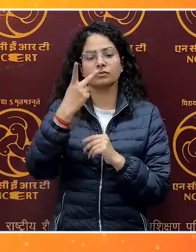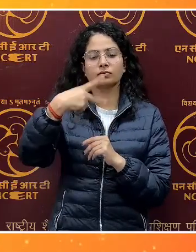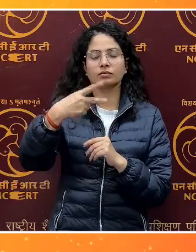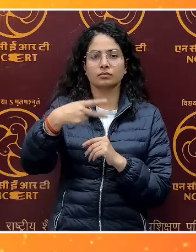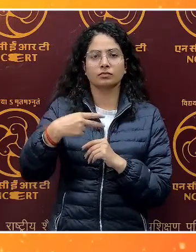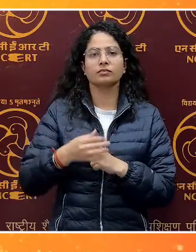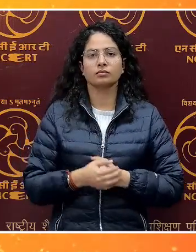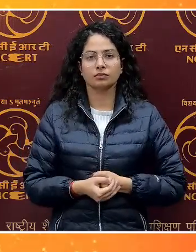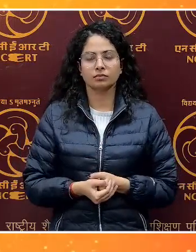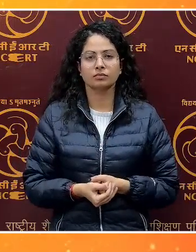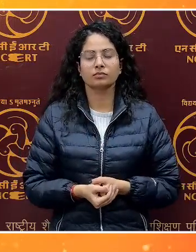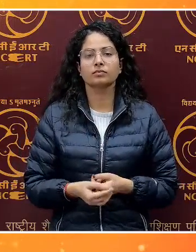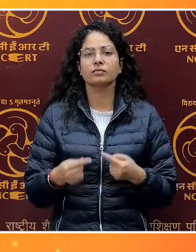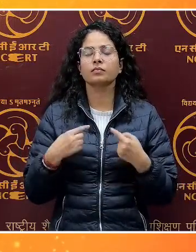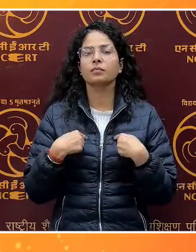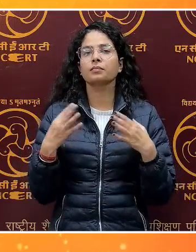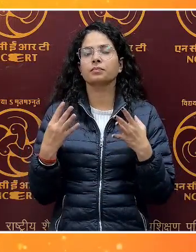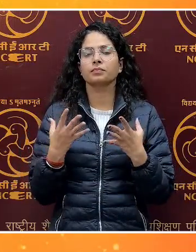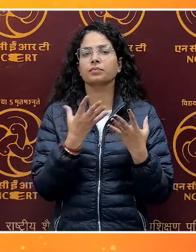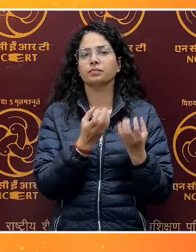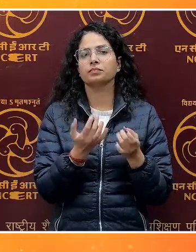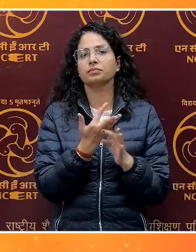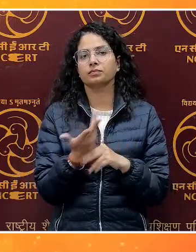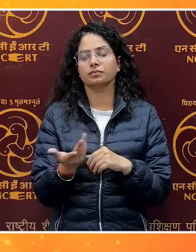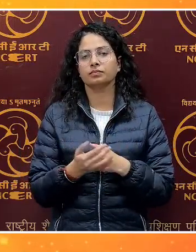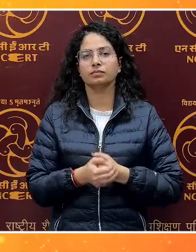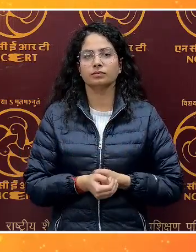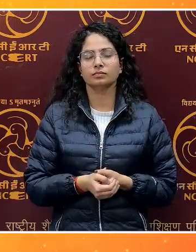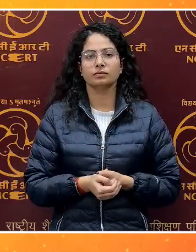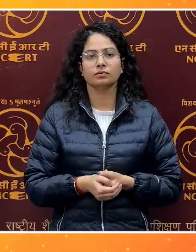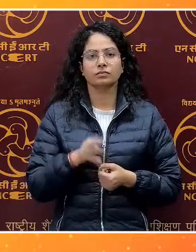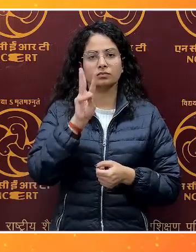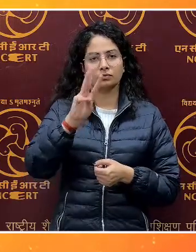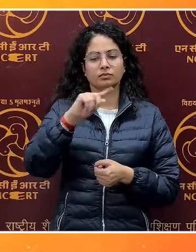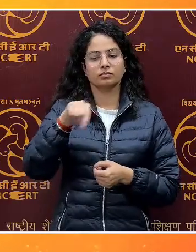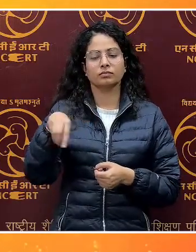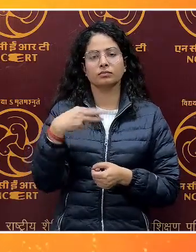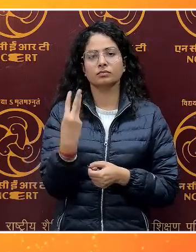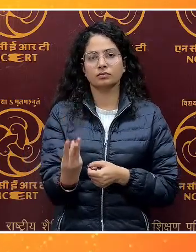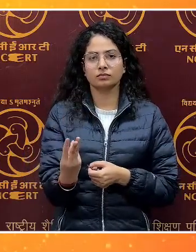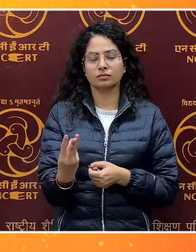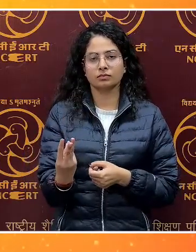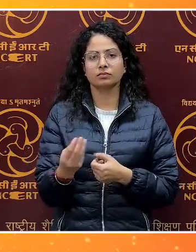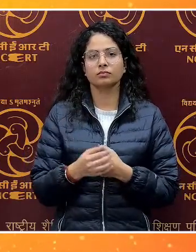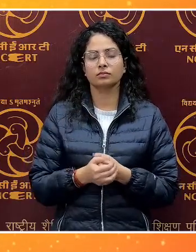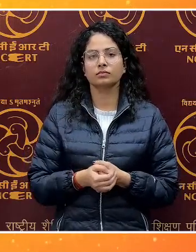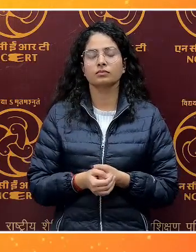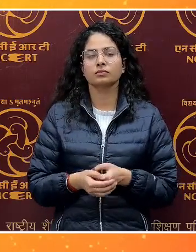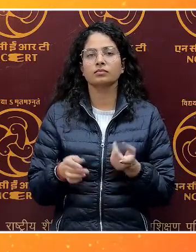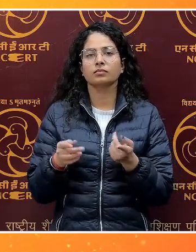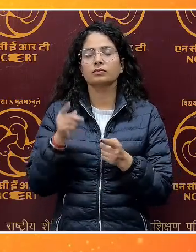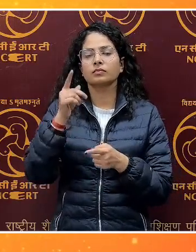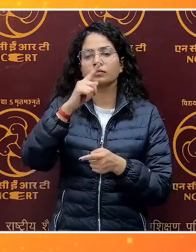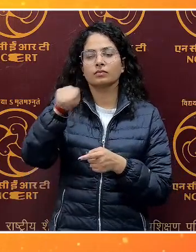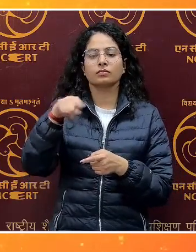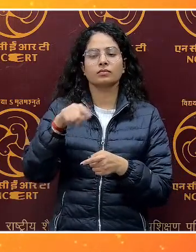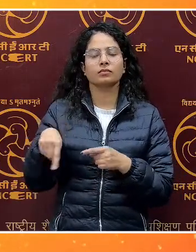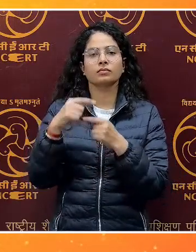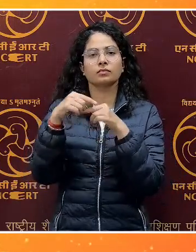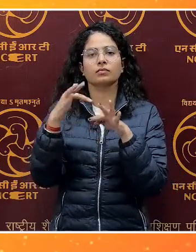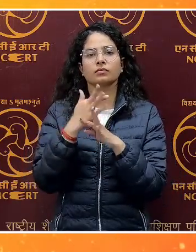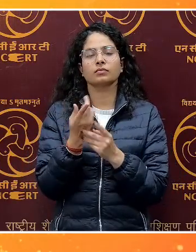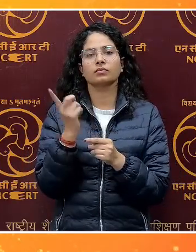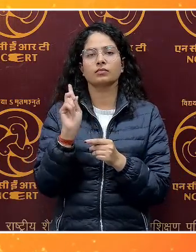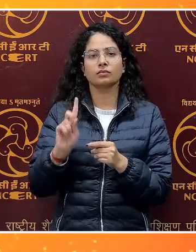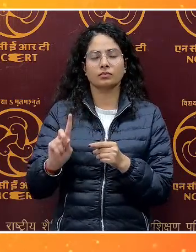terms. So, what do I get here? I get 3 upon 3, which is obviously 1. So, my answer is